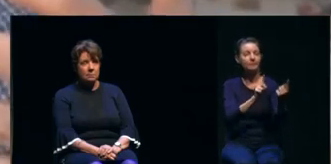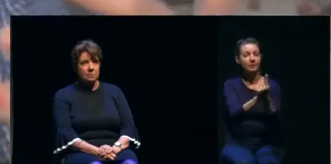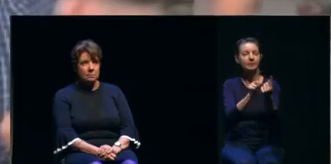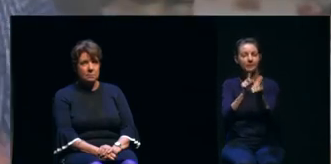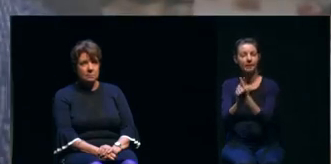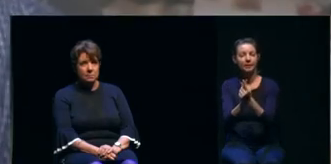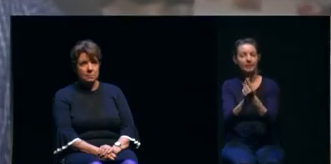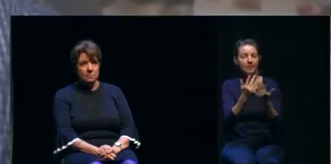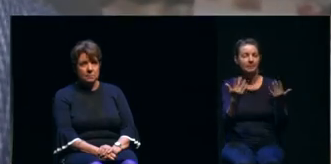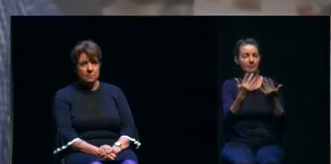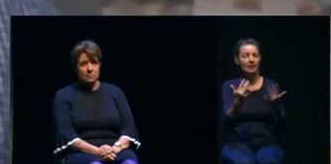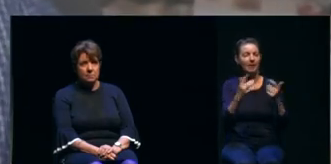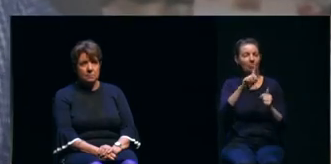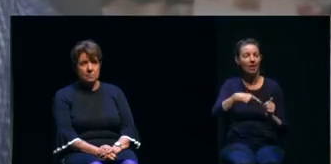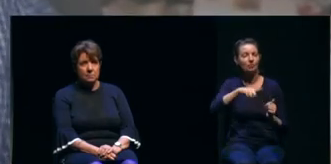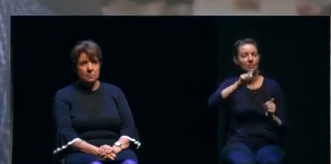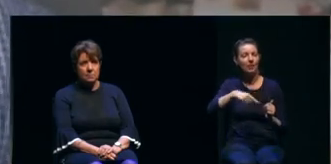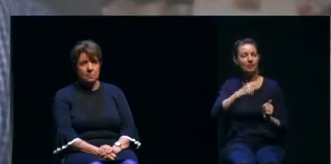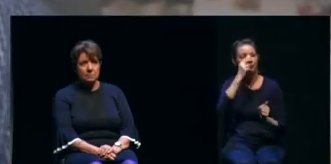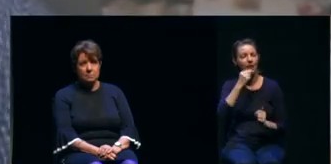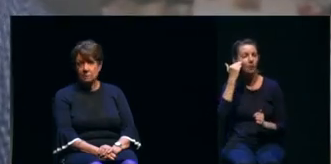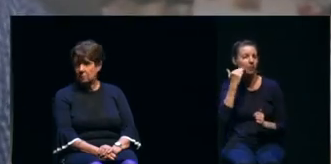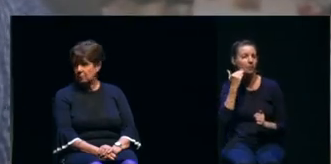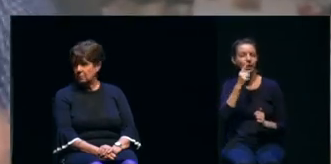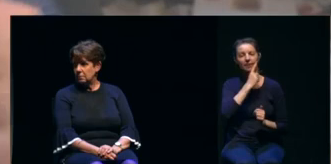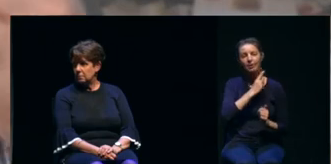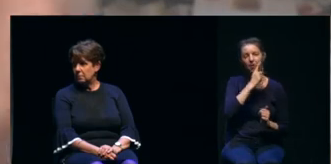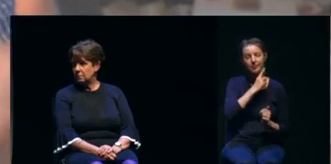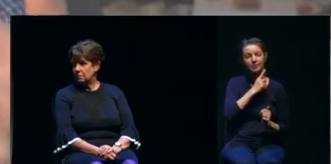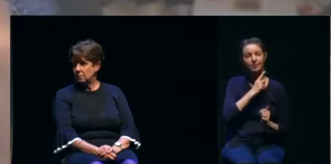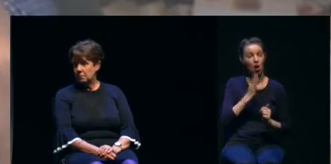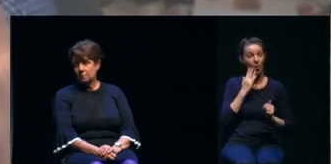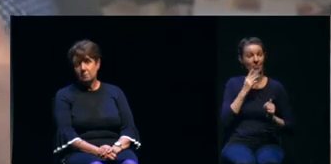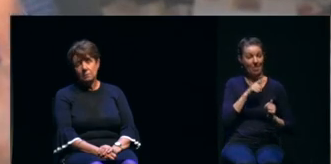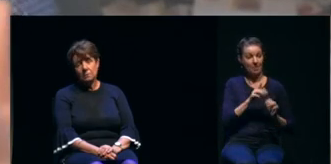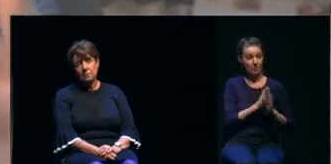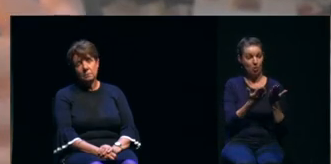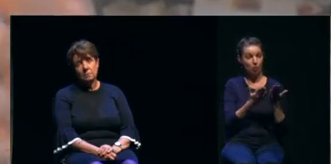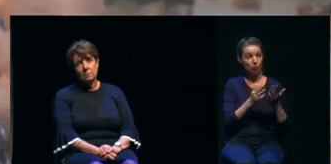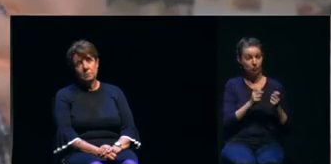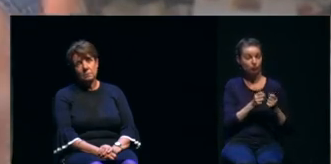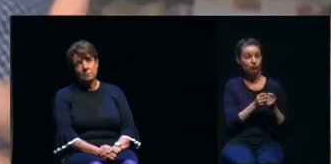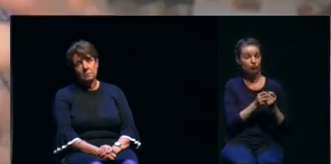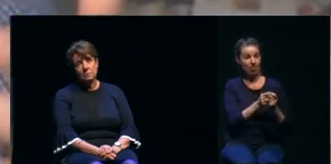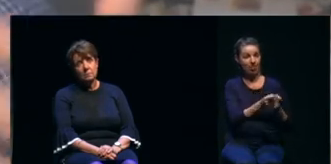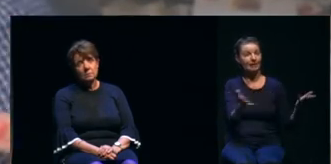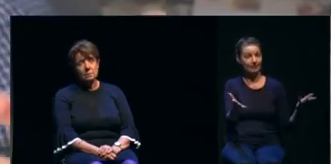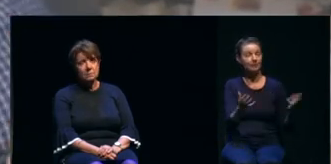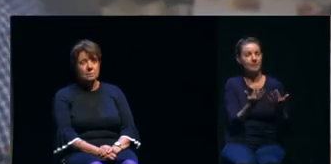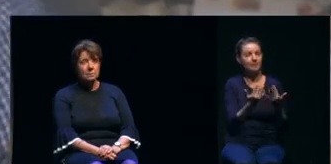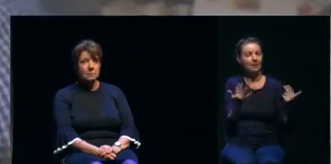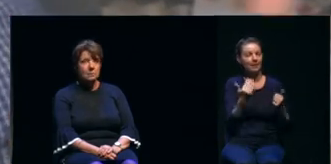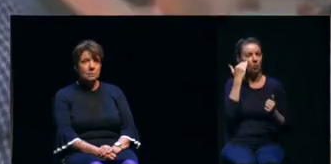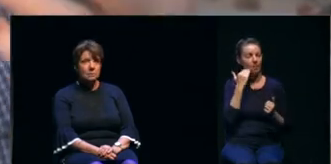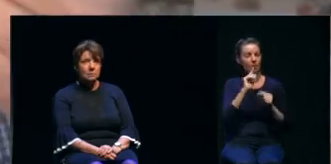women and young girls. And at the beginning, in the first couple of years after that book came out, a very large majority of them were very troubled young women.